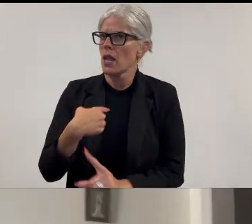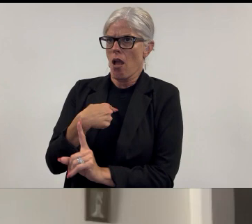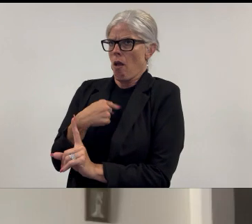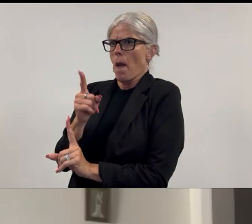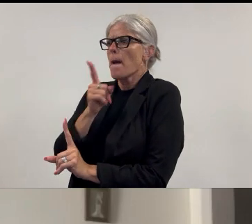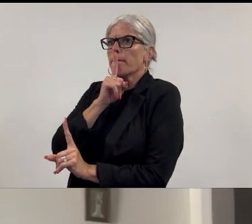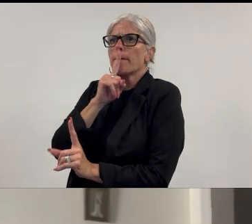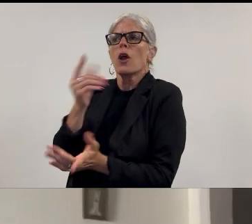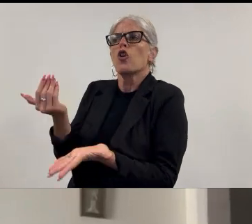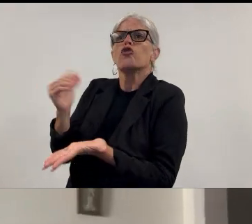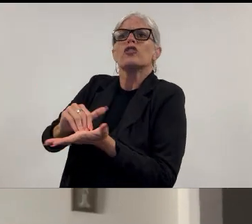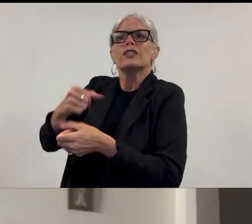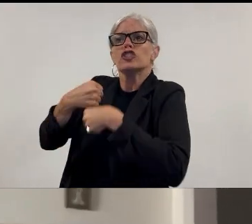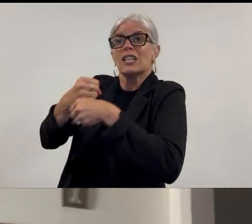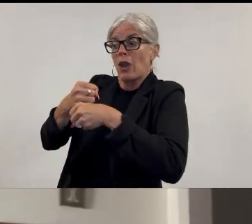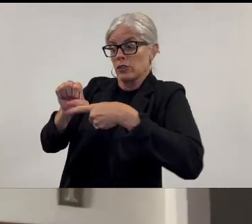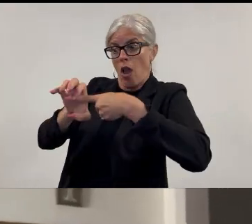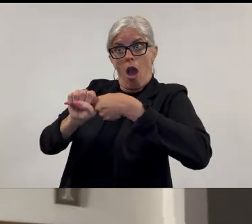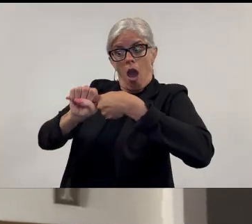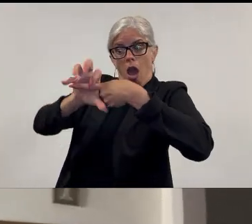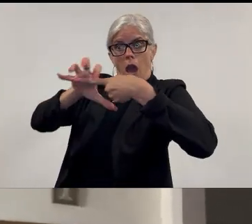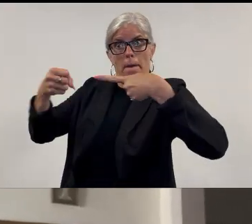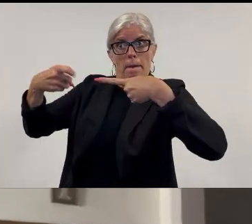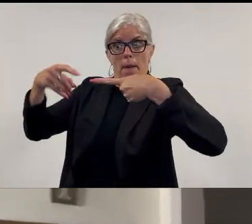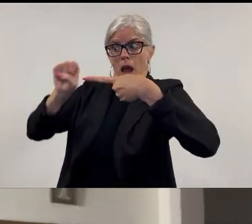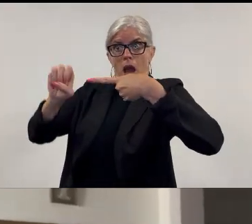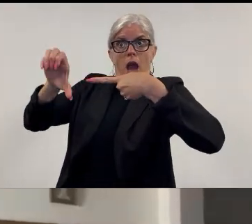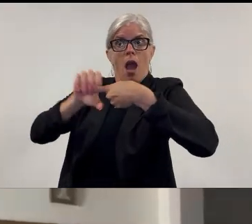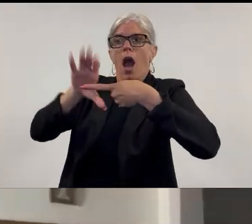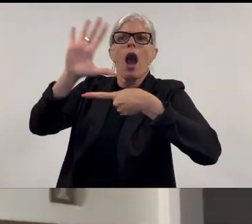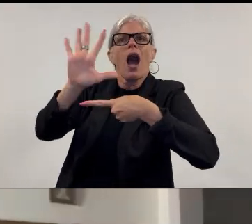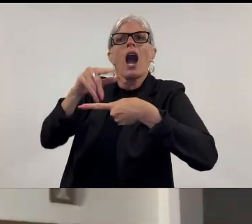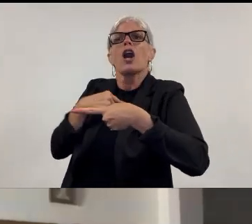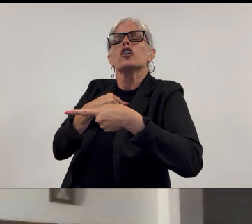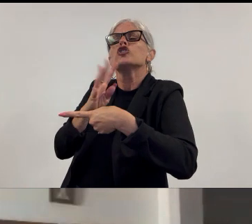saying restore function, because we also know that we don't need